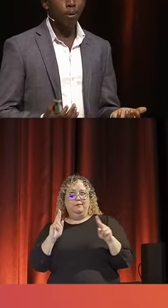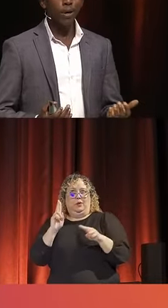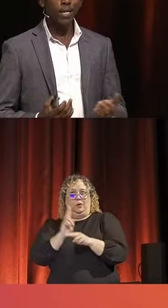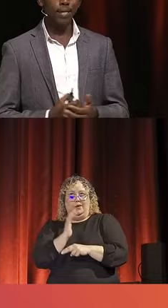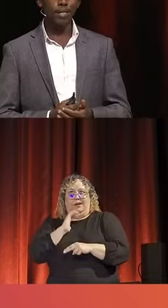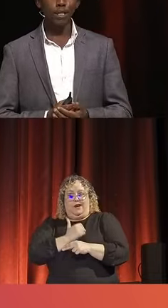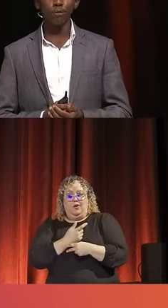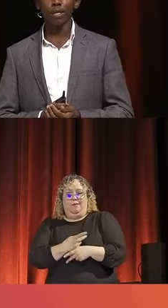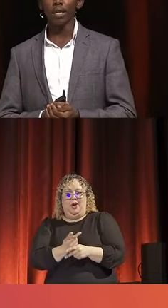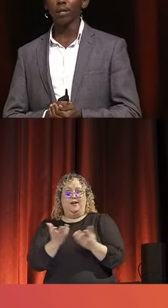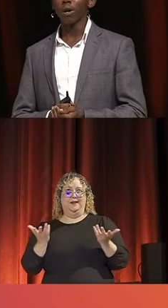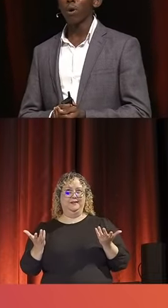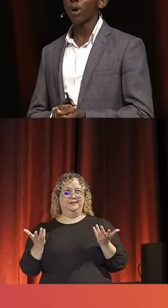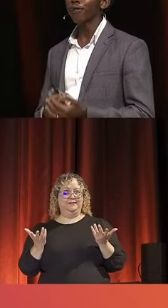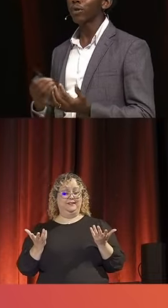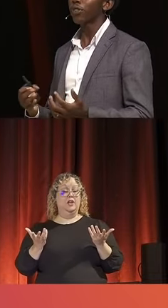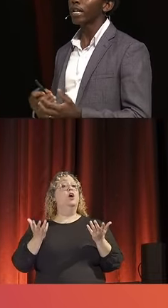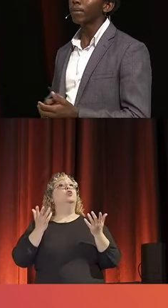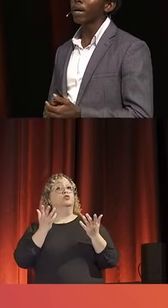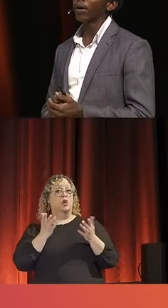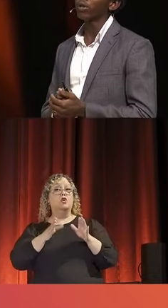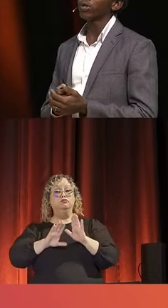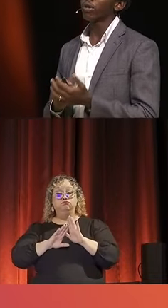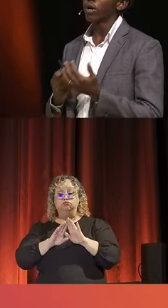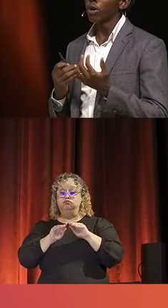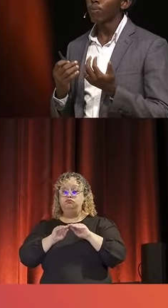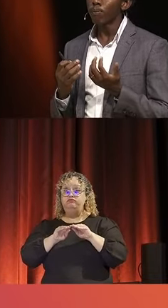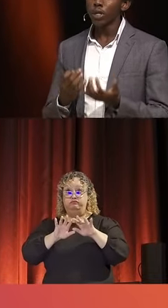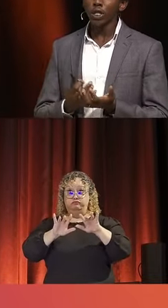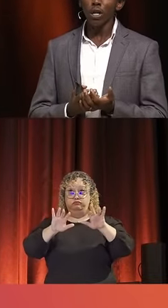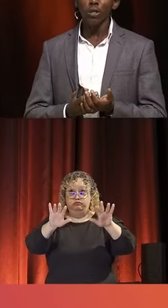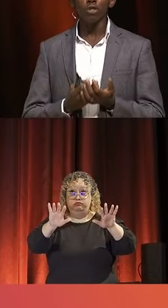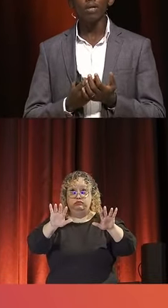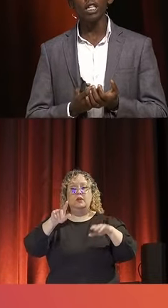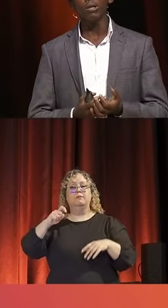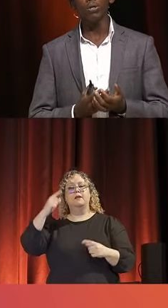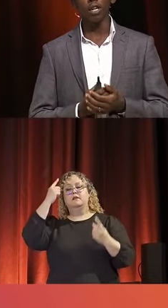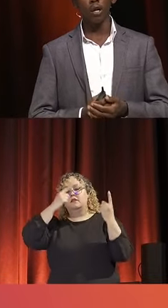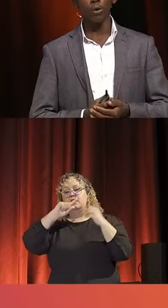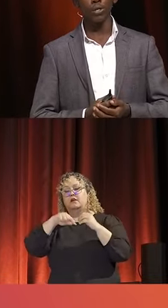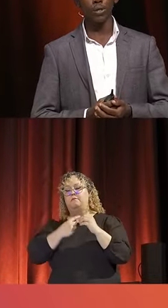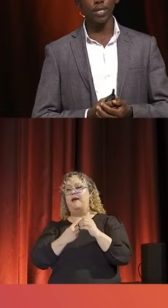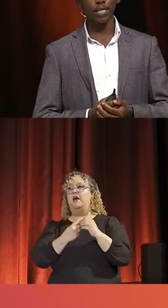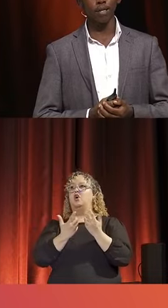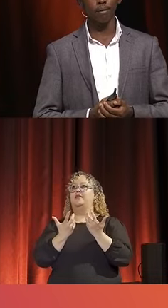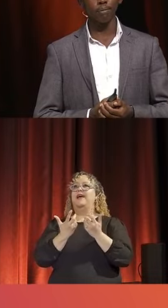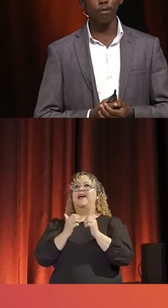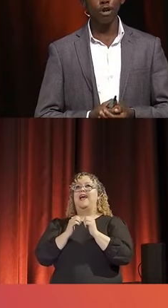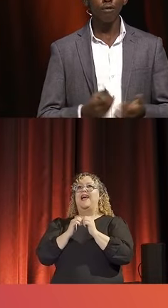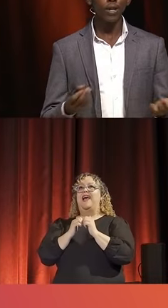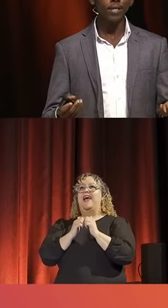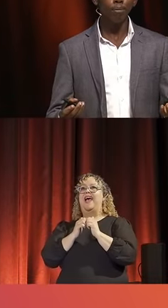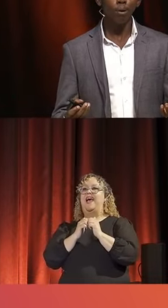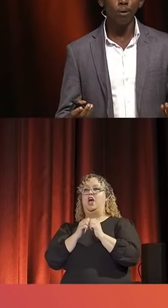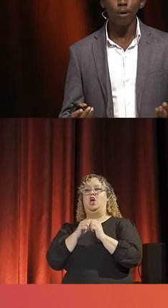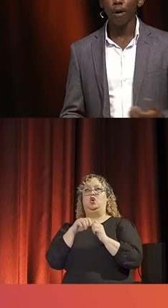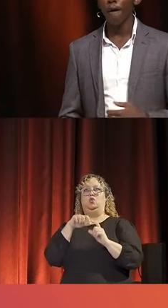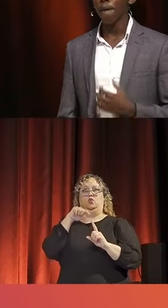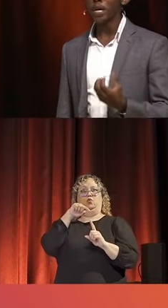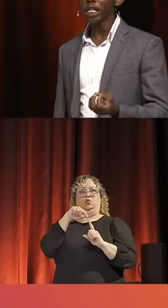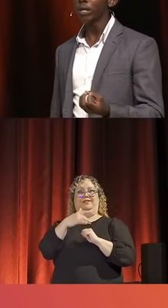To deploy successfully, we have to think about technology being used in a low-resource setting. For